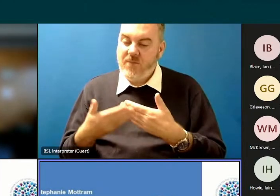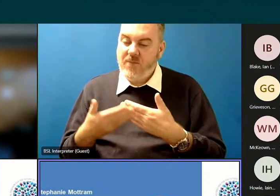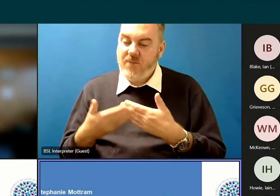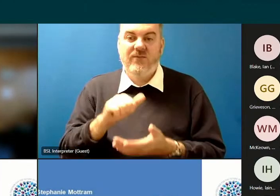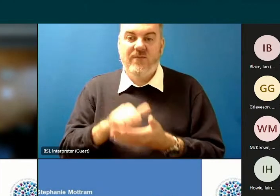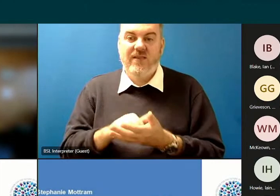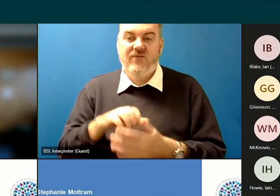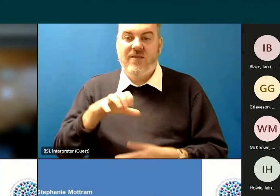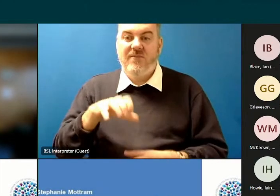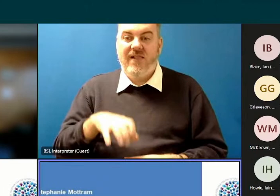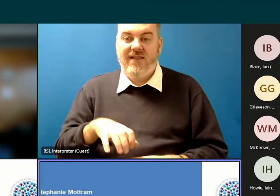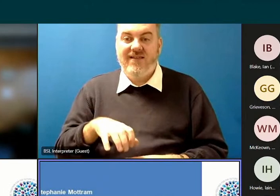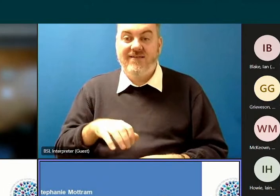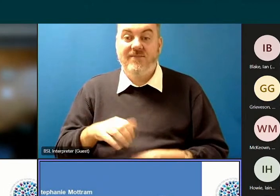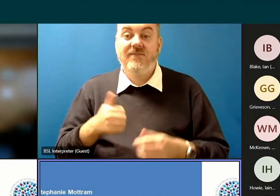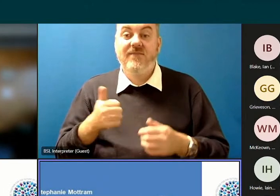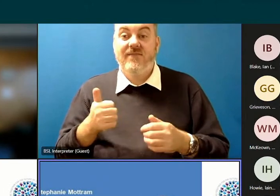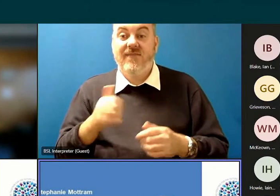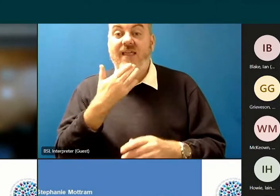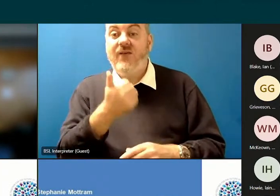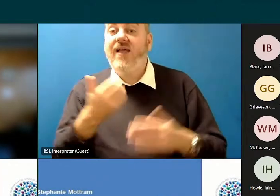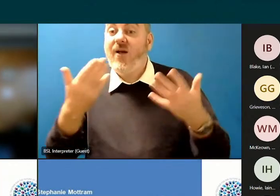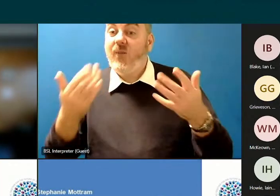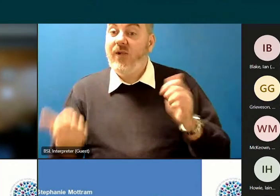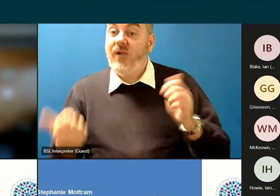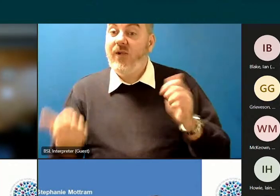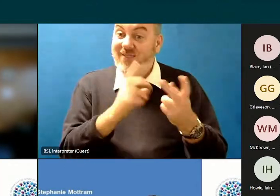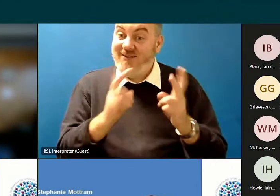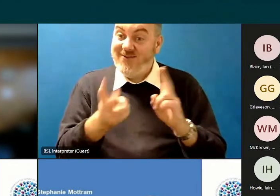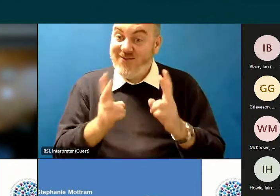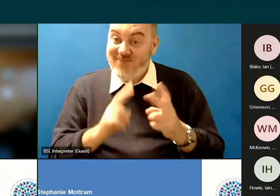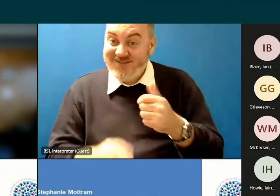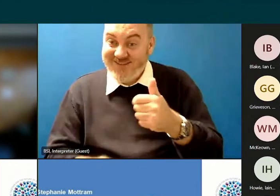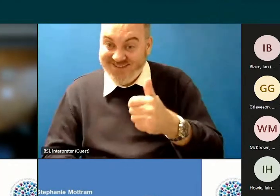right place. Thank you.